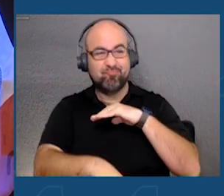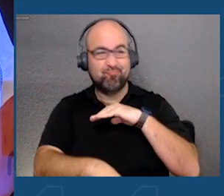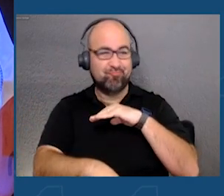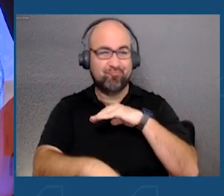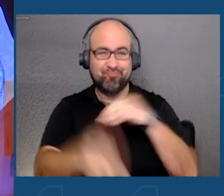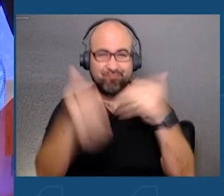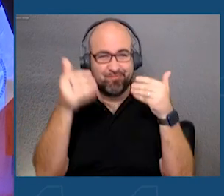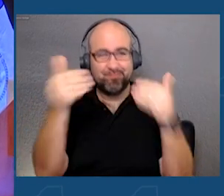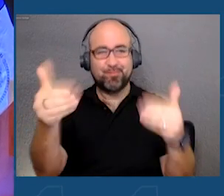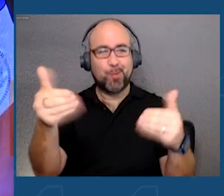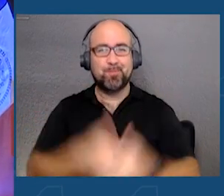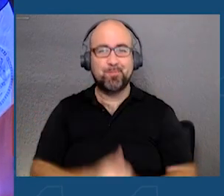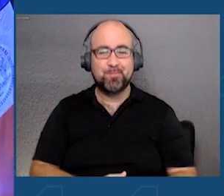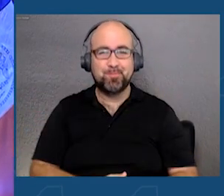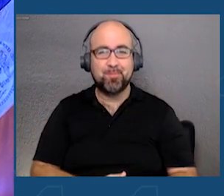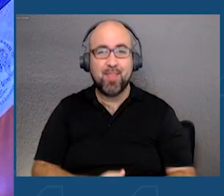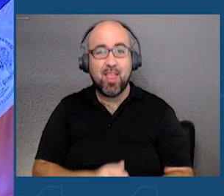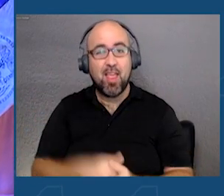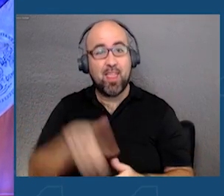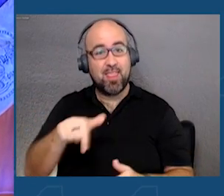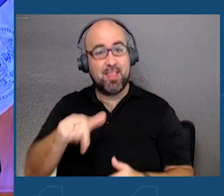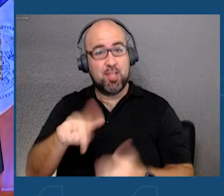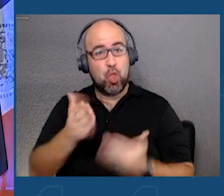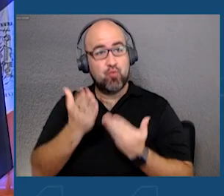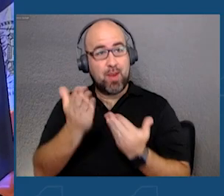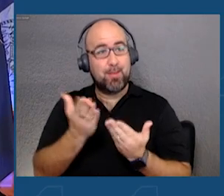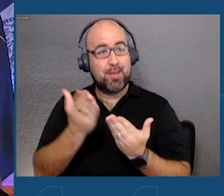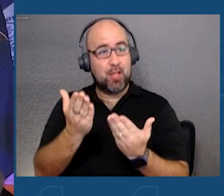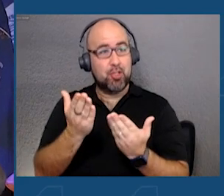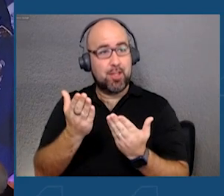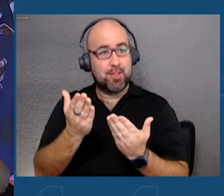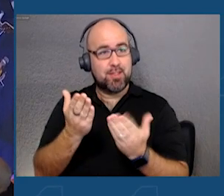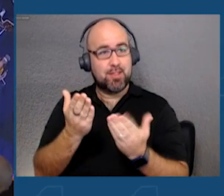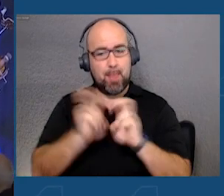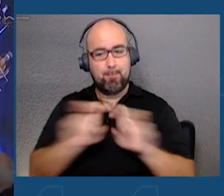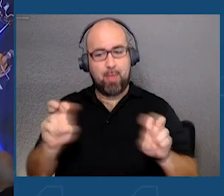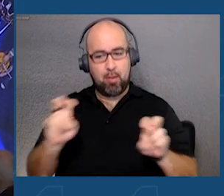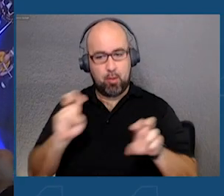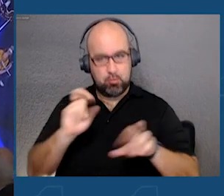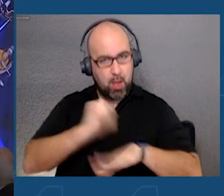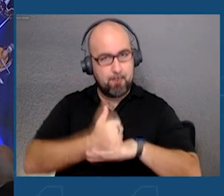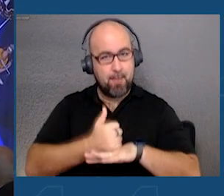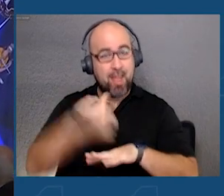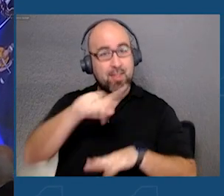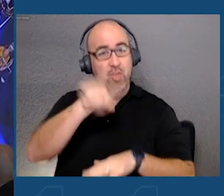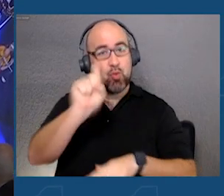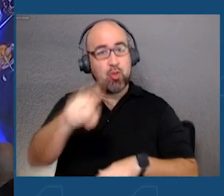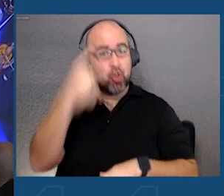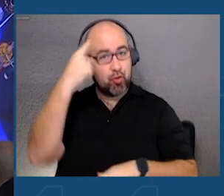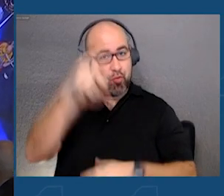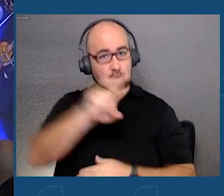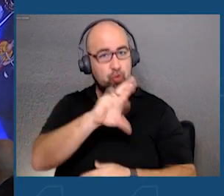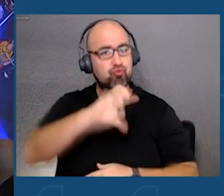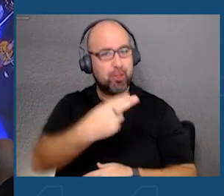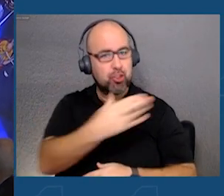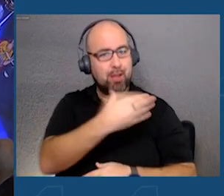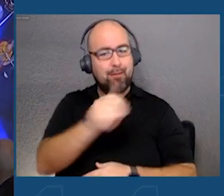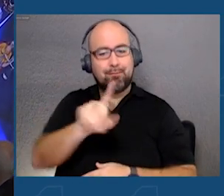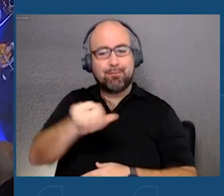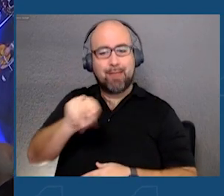This is the recommendations that the panel put together, and this question is really for Rich and Dan. Thank you so much